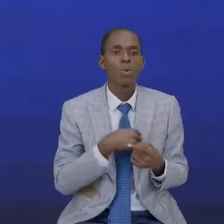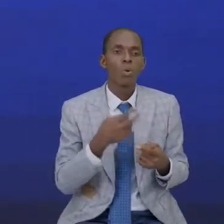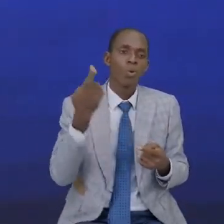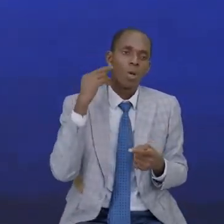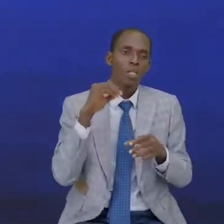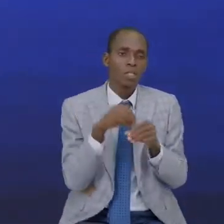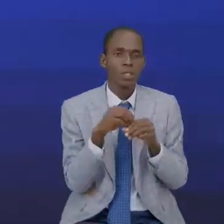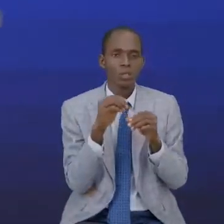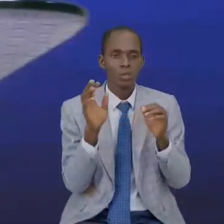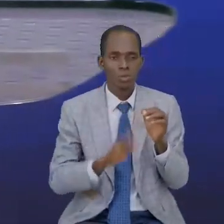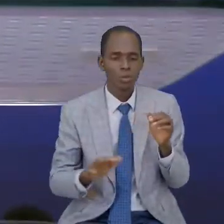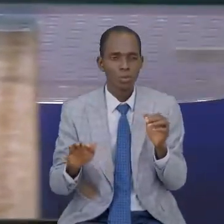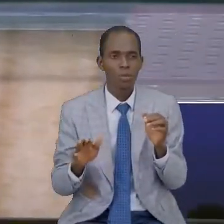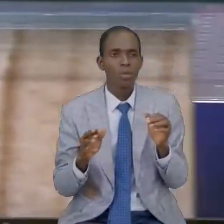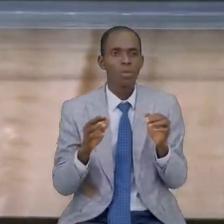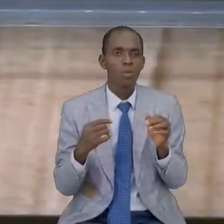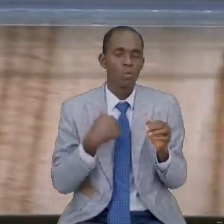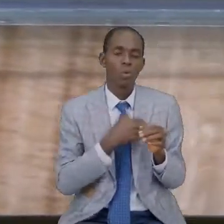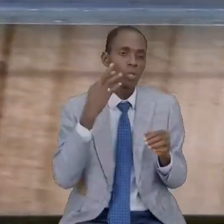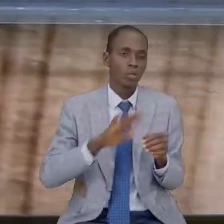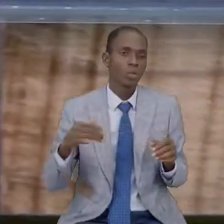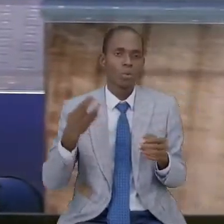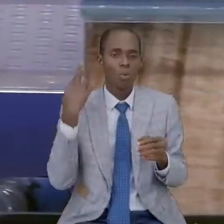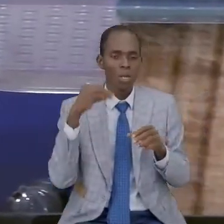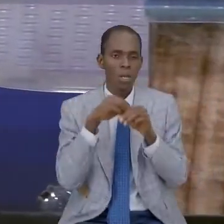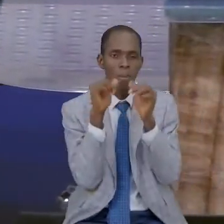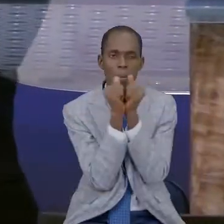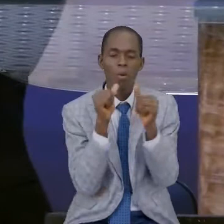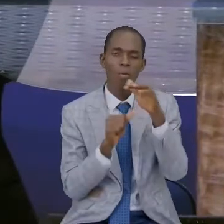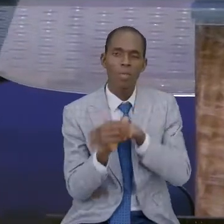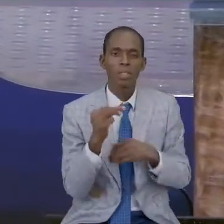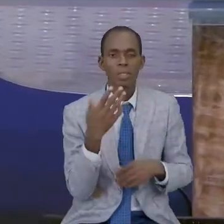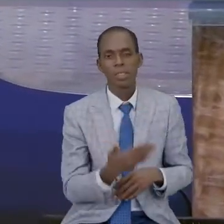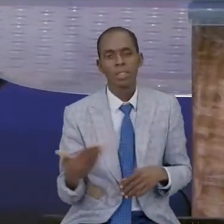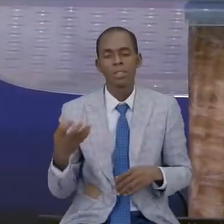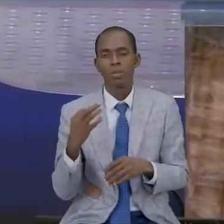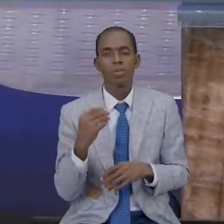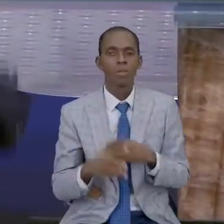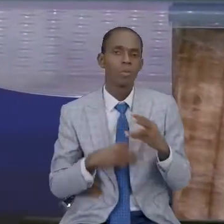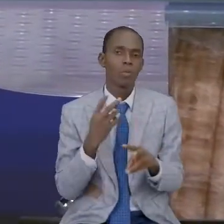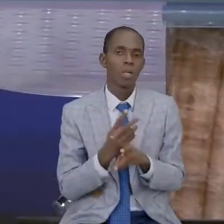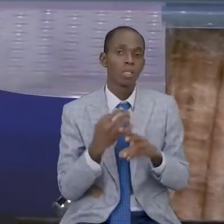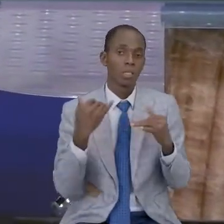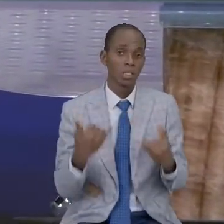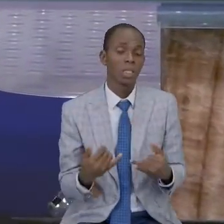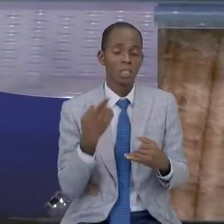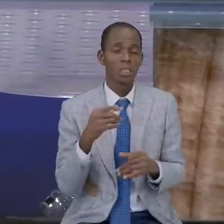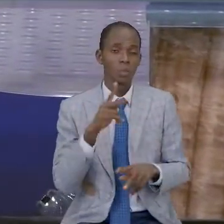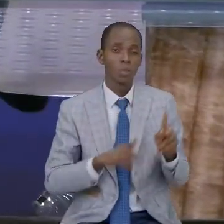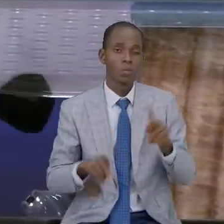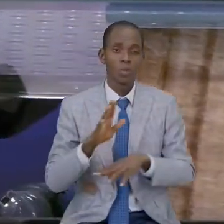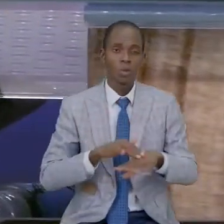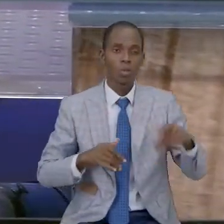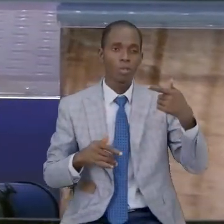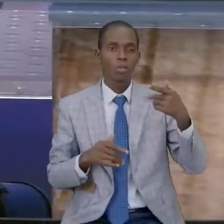were in bondage under the elements of the world. Now, the Gentile people, they